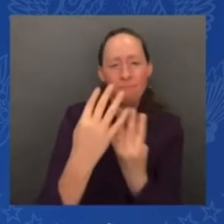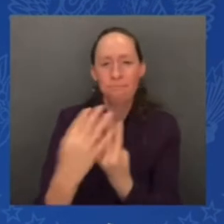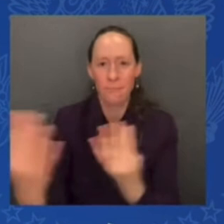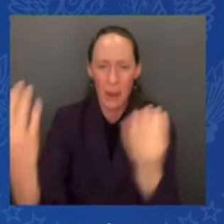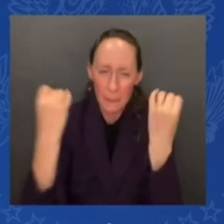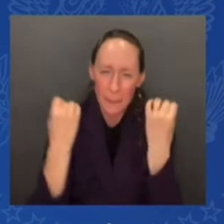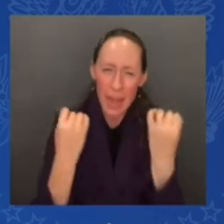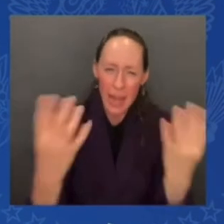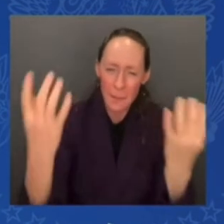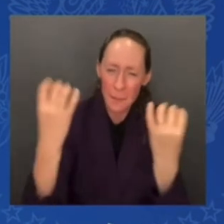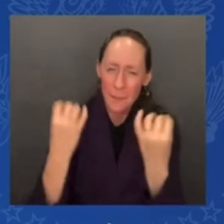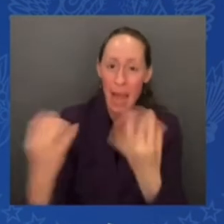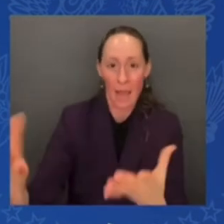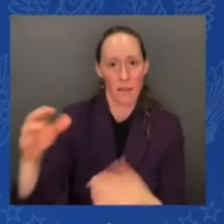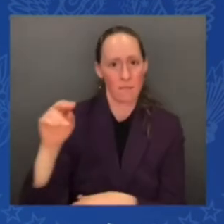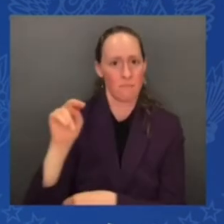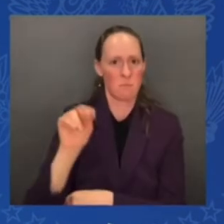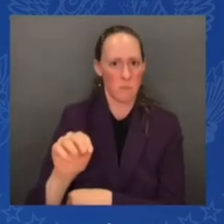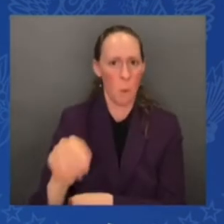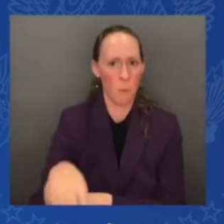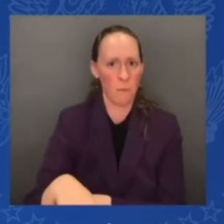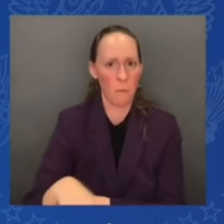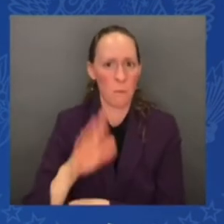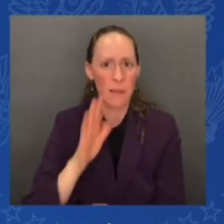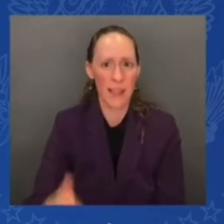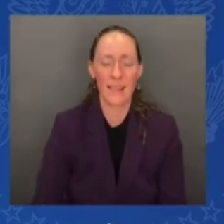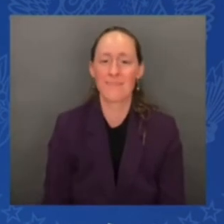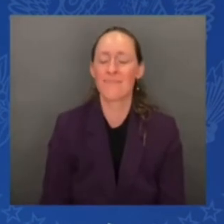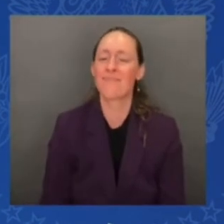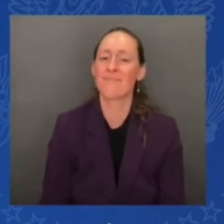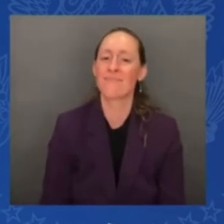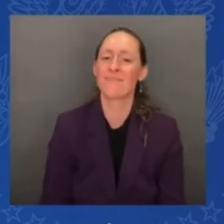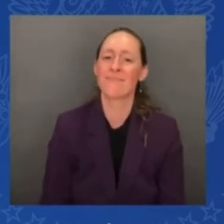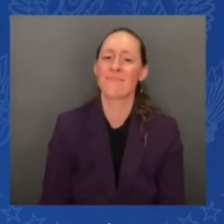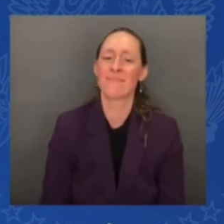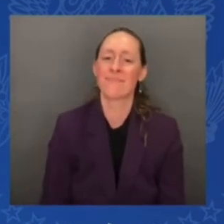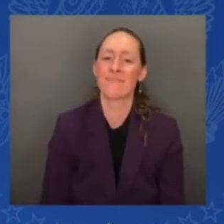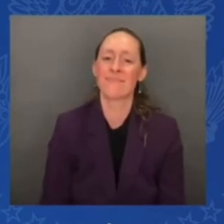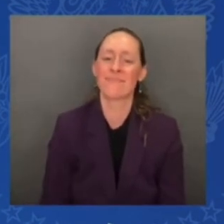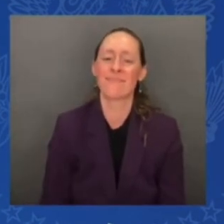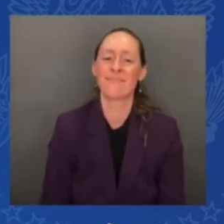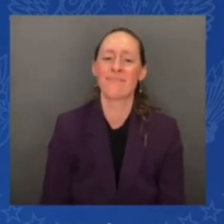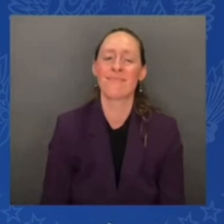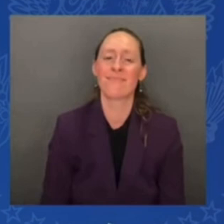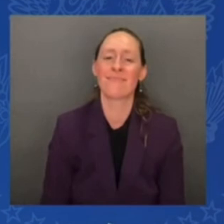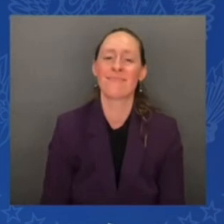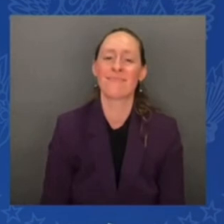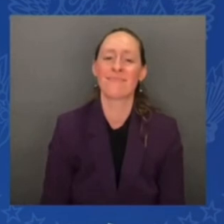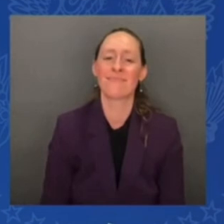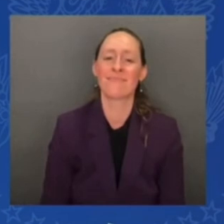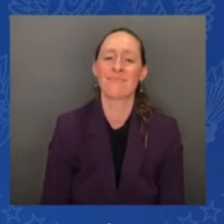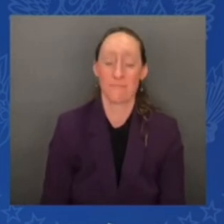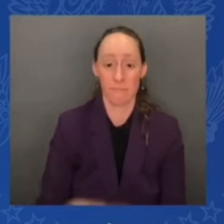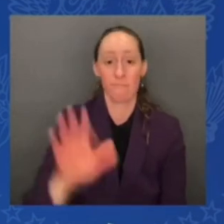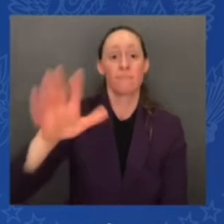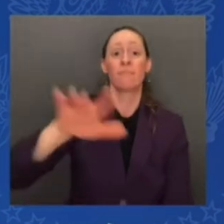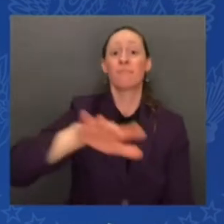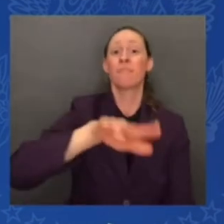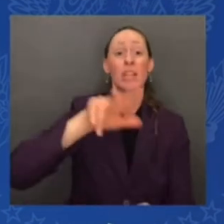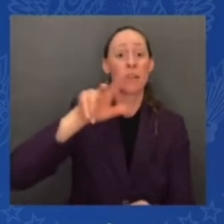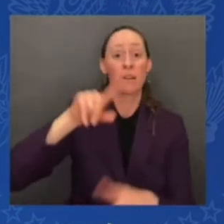And SunZe will use that energy to power homes all across the Southwest. That's Bidenomics. It's